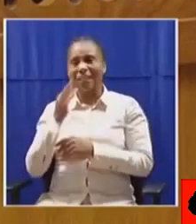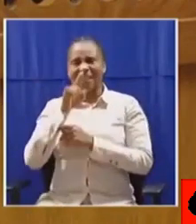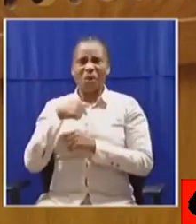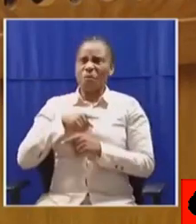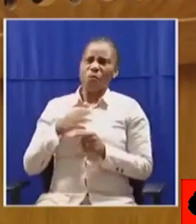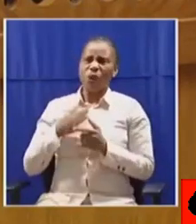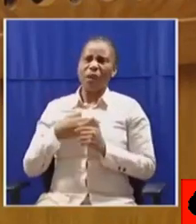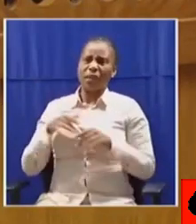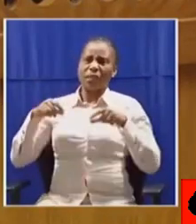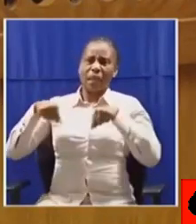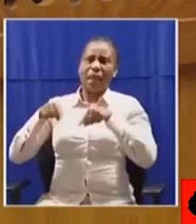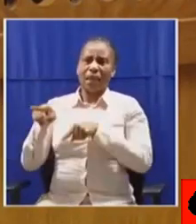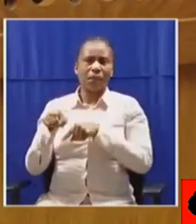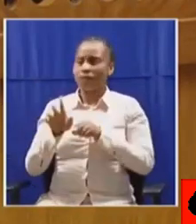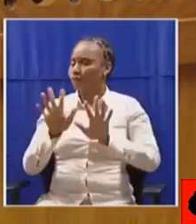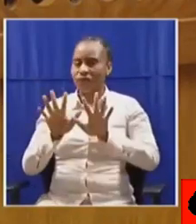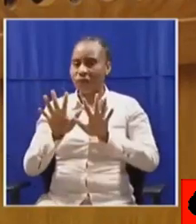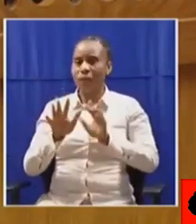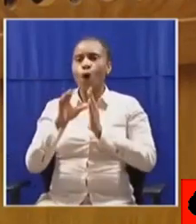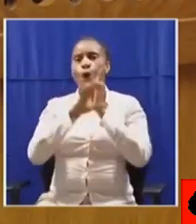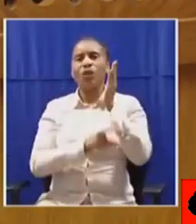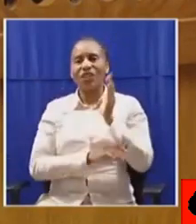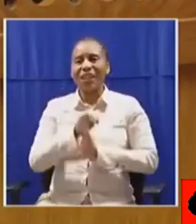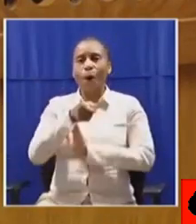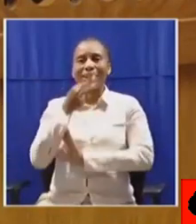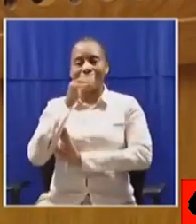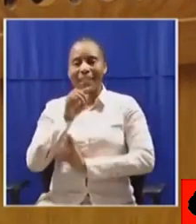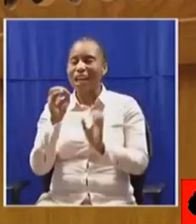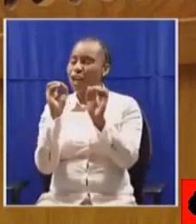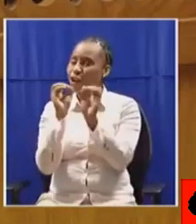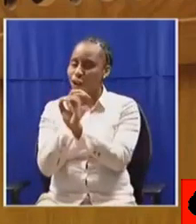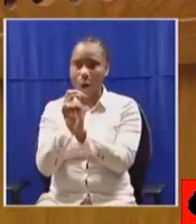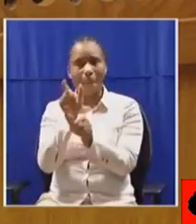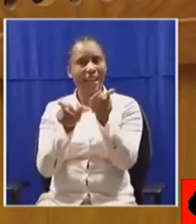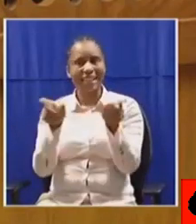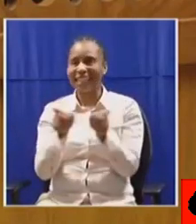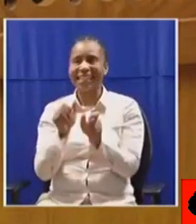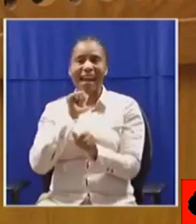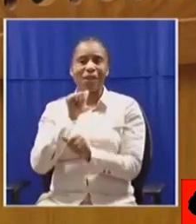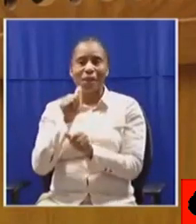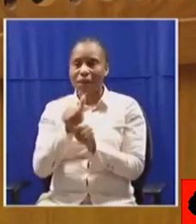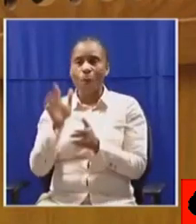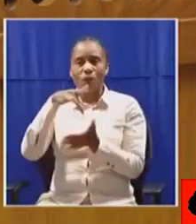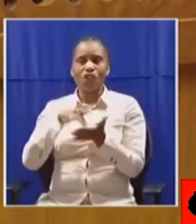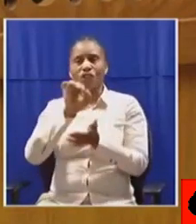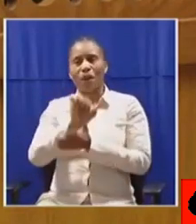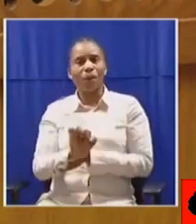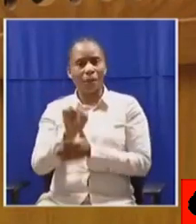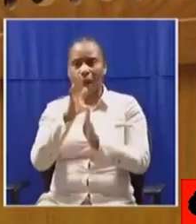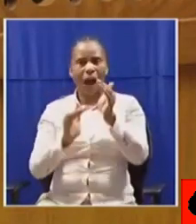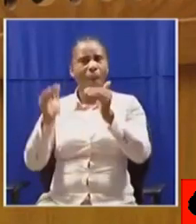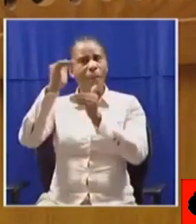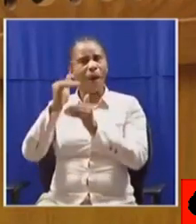order that no person, no matter what position they hold, is above the law.